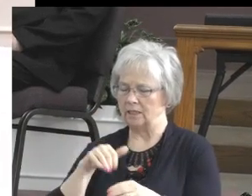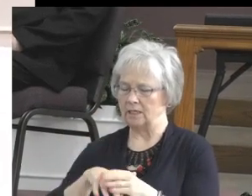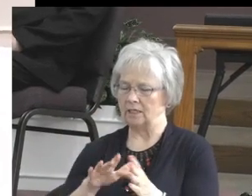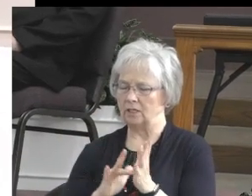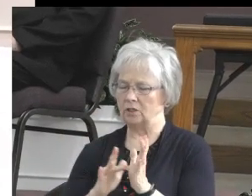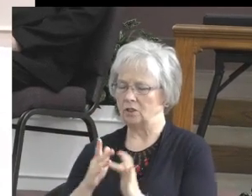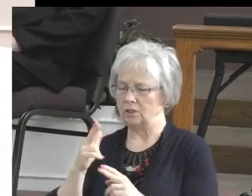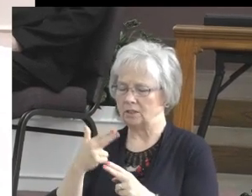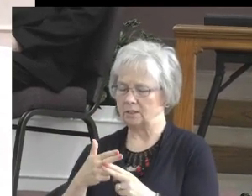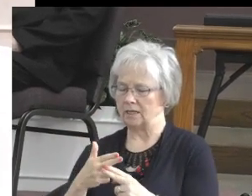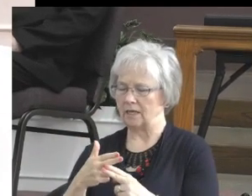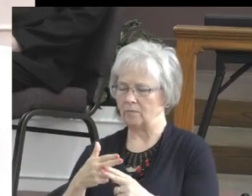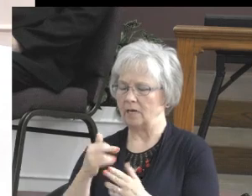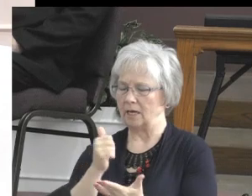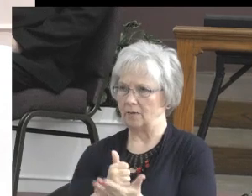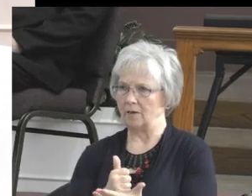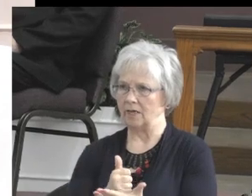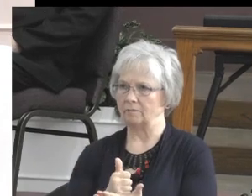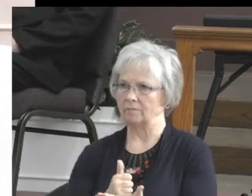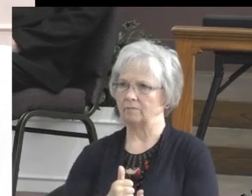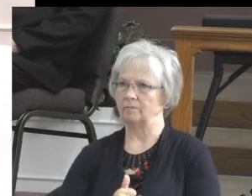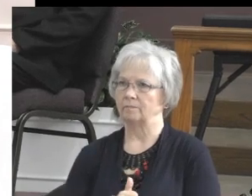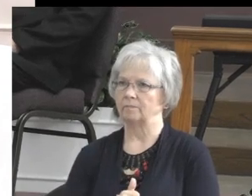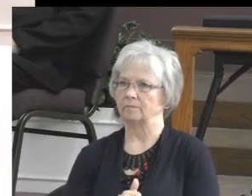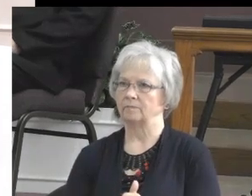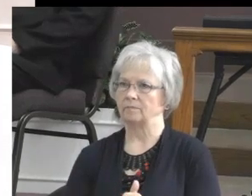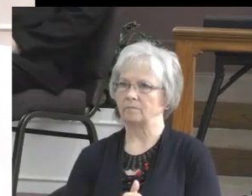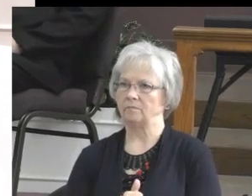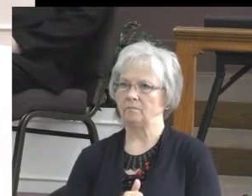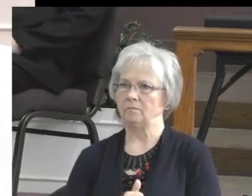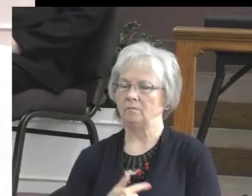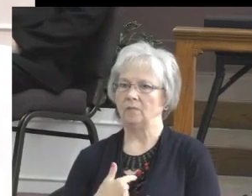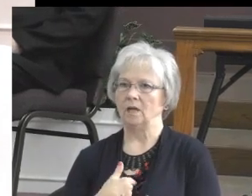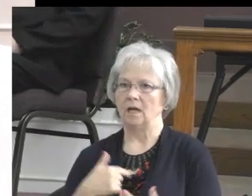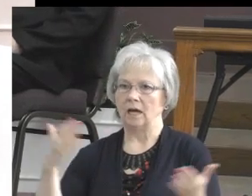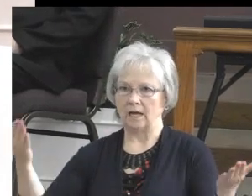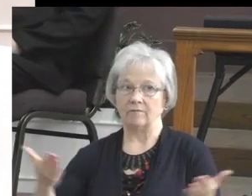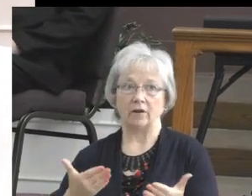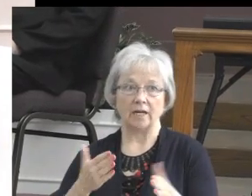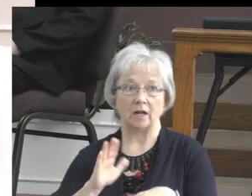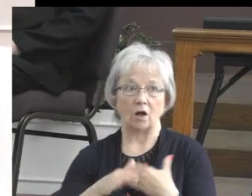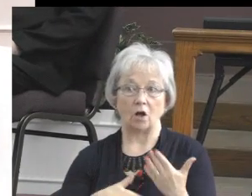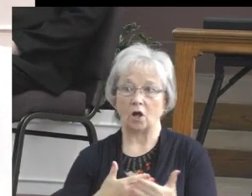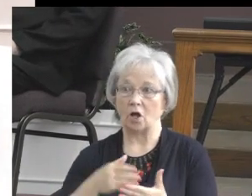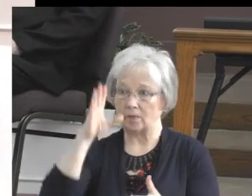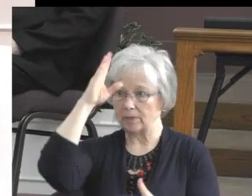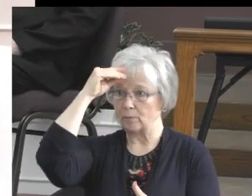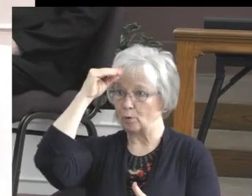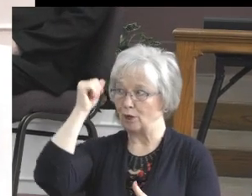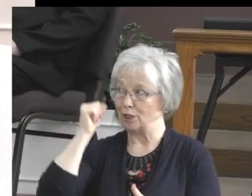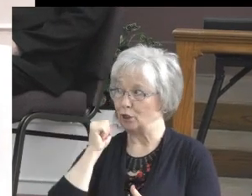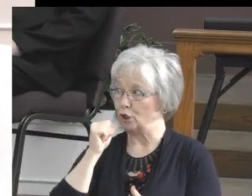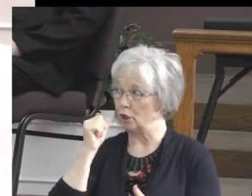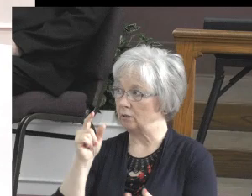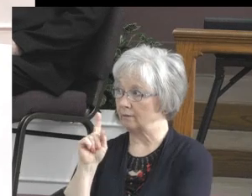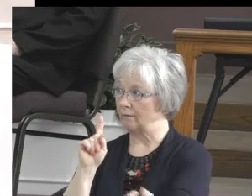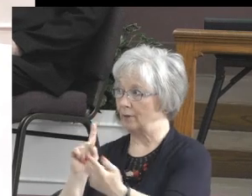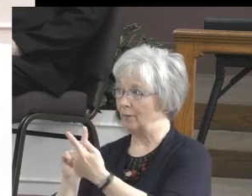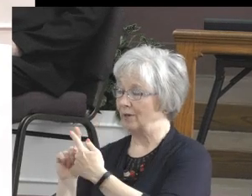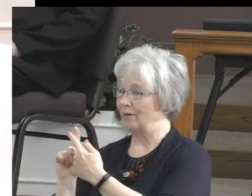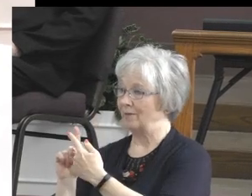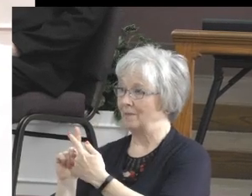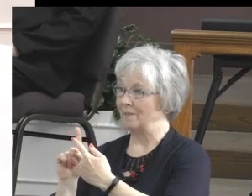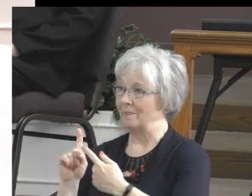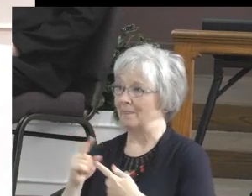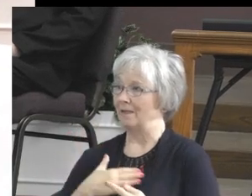sake. Amen. Right now, I'm going to invite all of our boys and girls to come on up here, if you would,